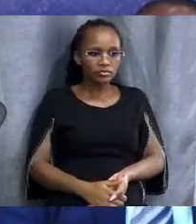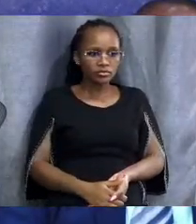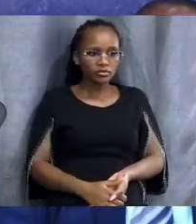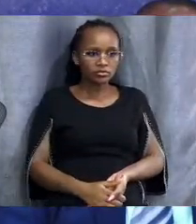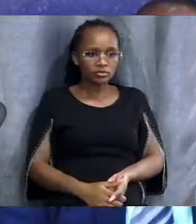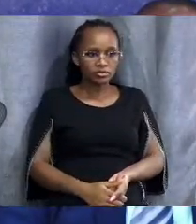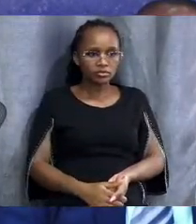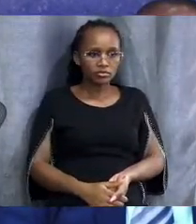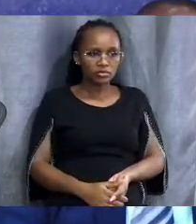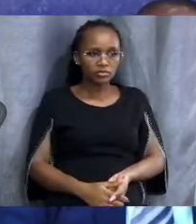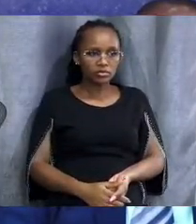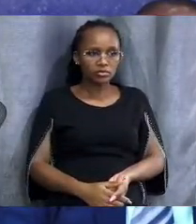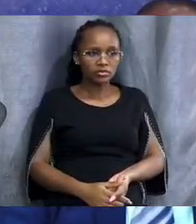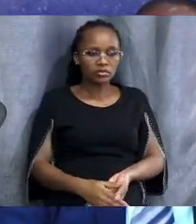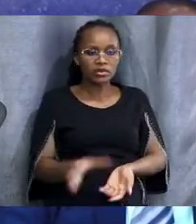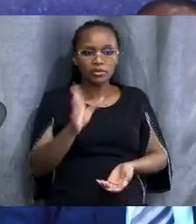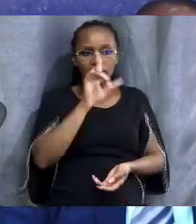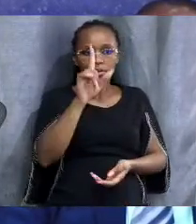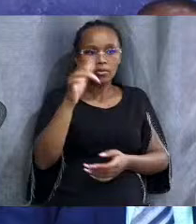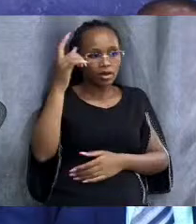he says, be of one mind,